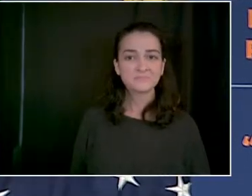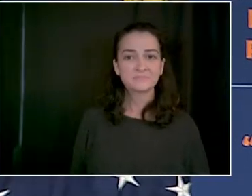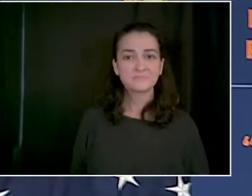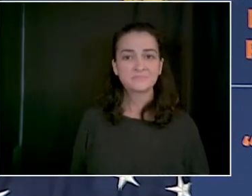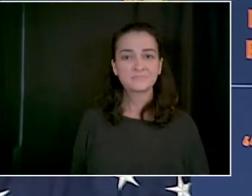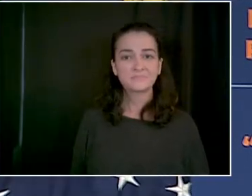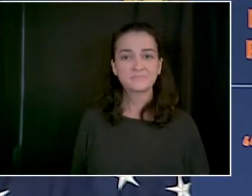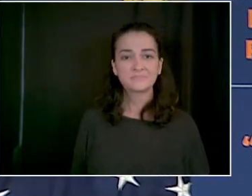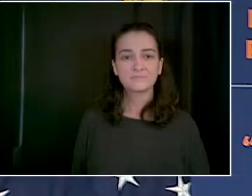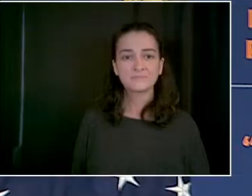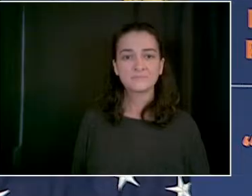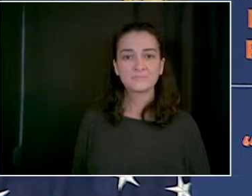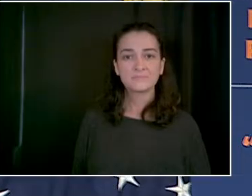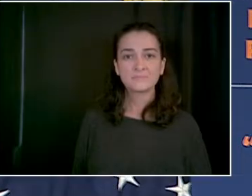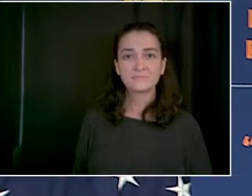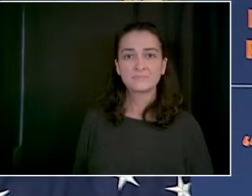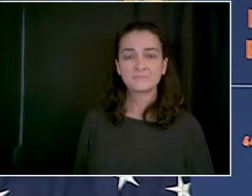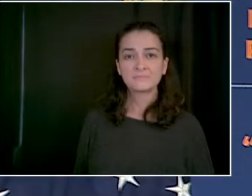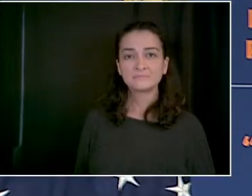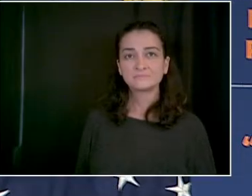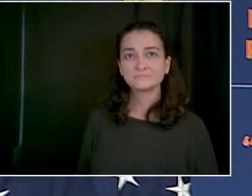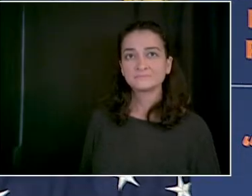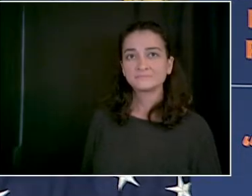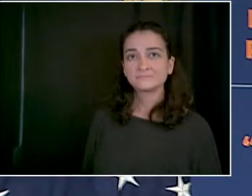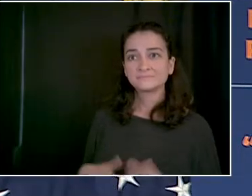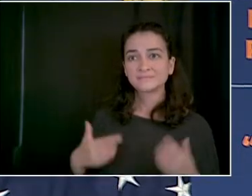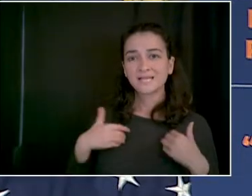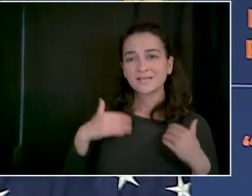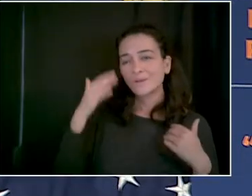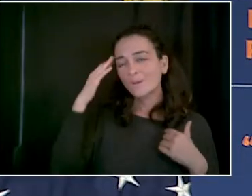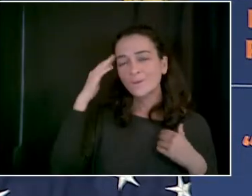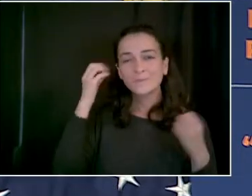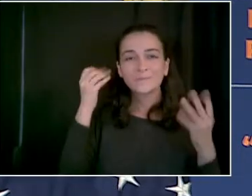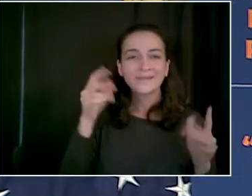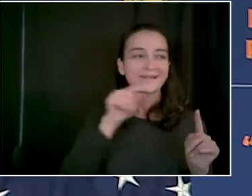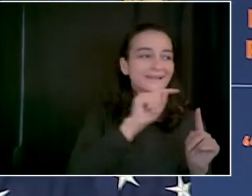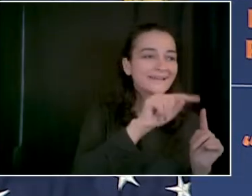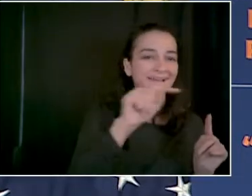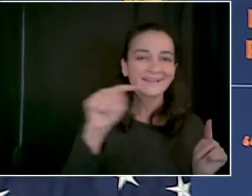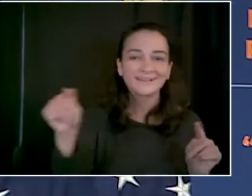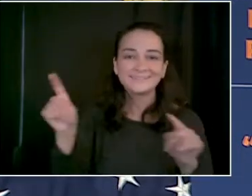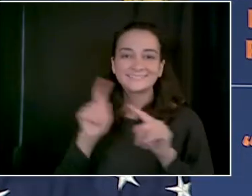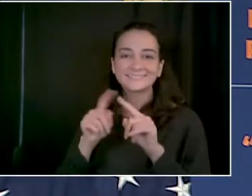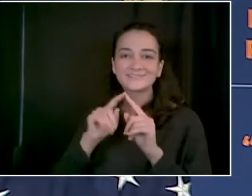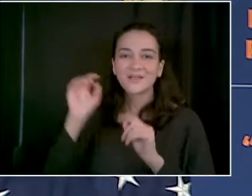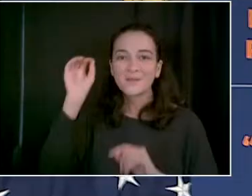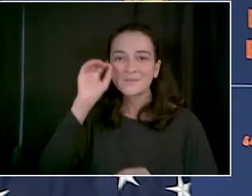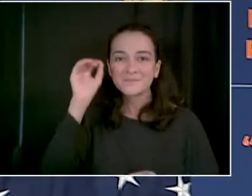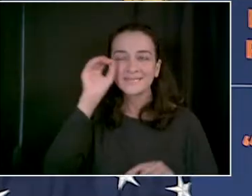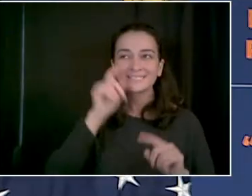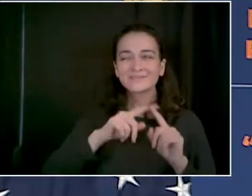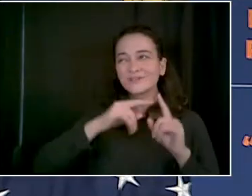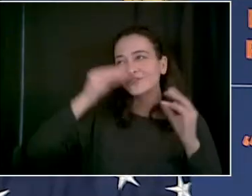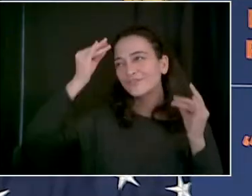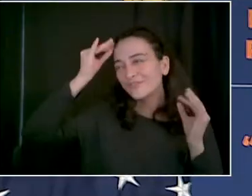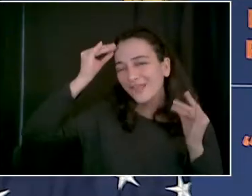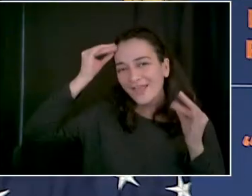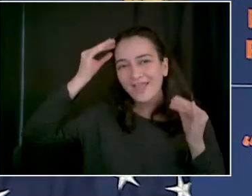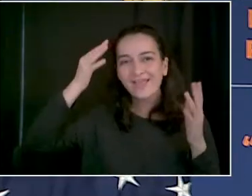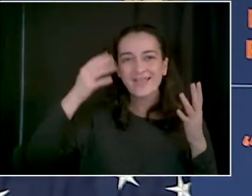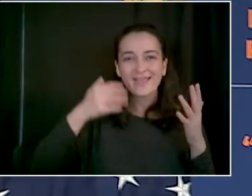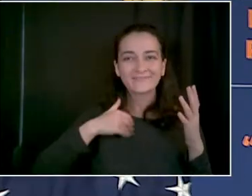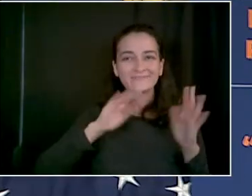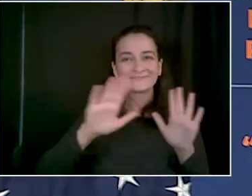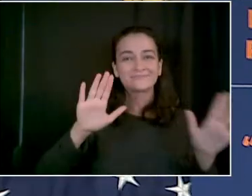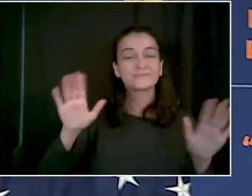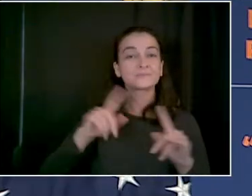also. He sent the letter to us. He should have sent it to the city council because the city council, Speaker Adams, is in charge of the discretionary funding that